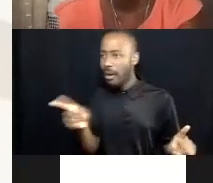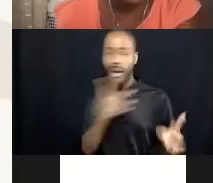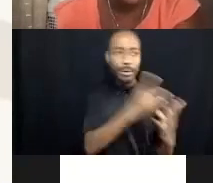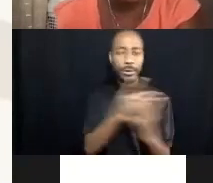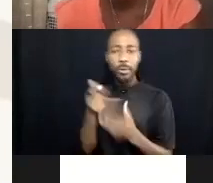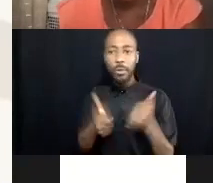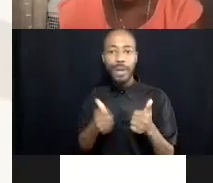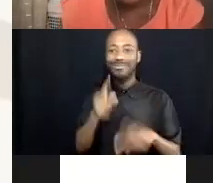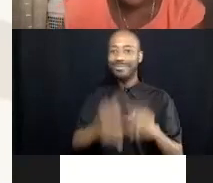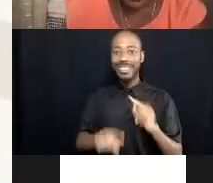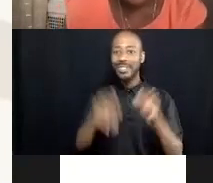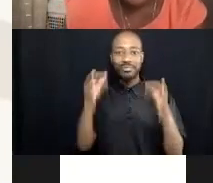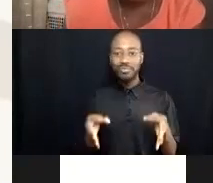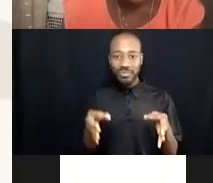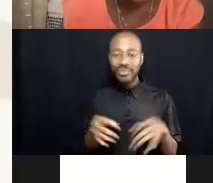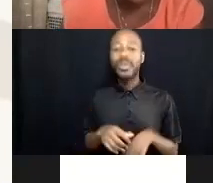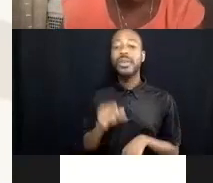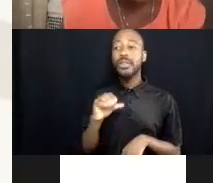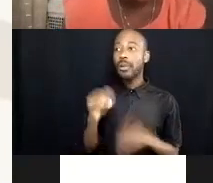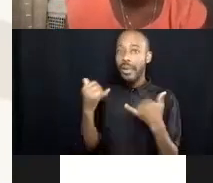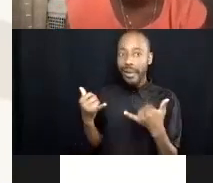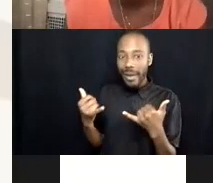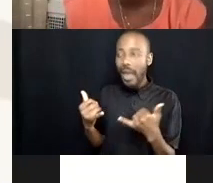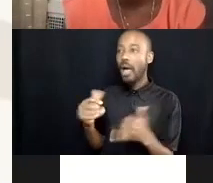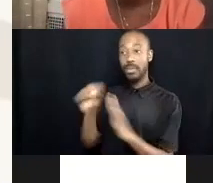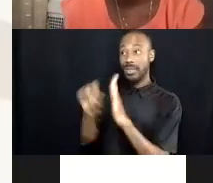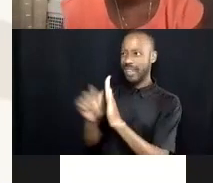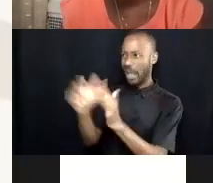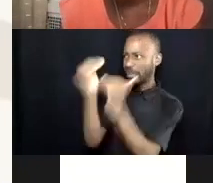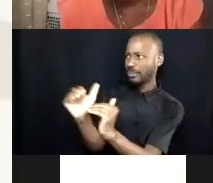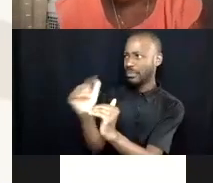challenging the ways that the state is limiting that today for gender variant people.